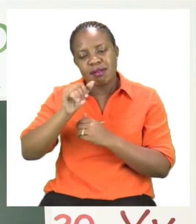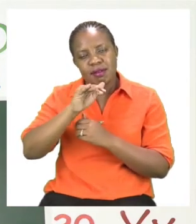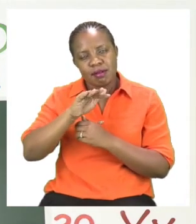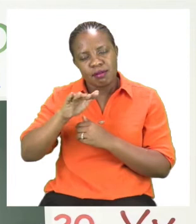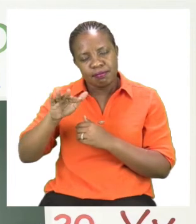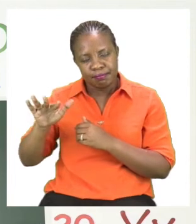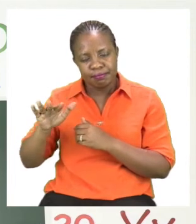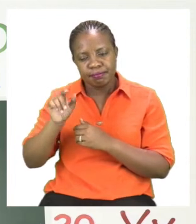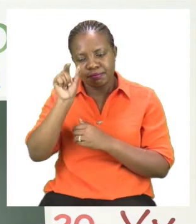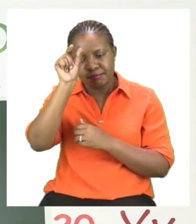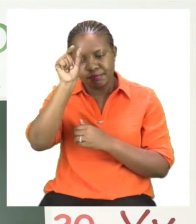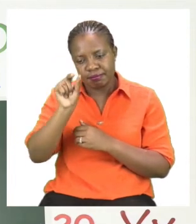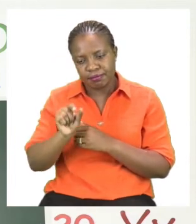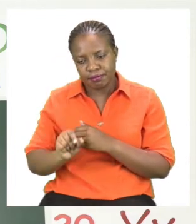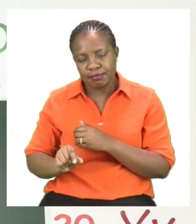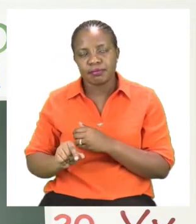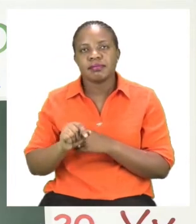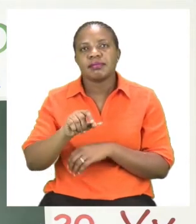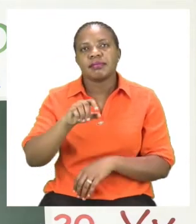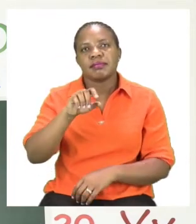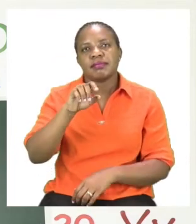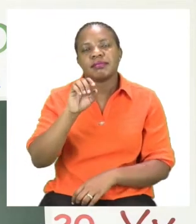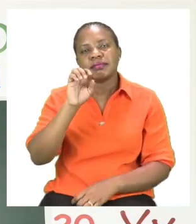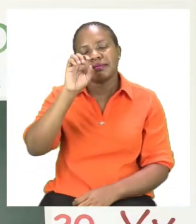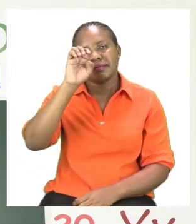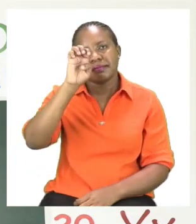E, A,